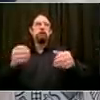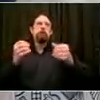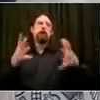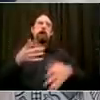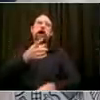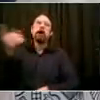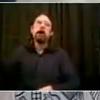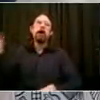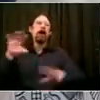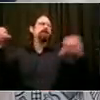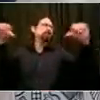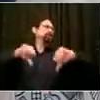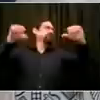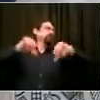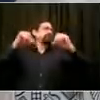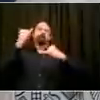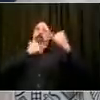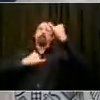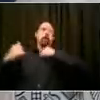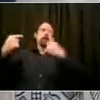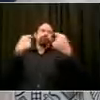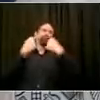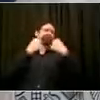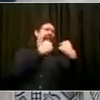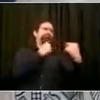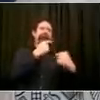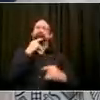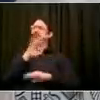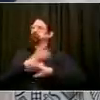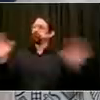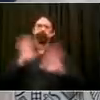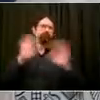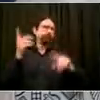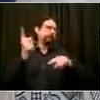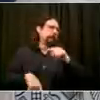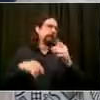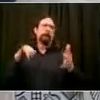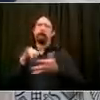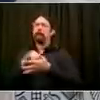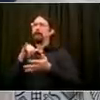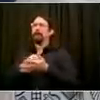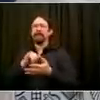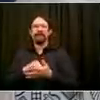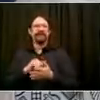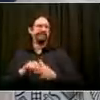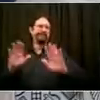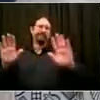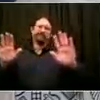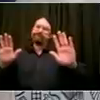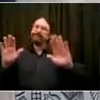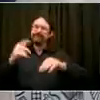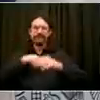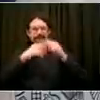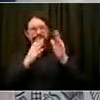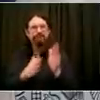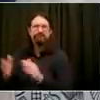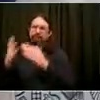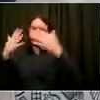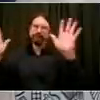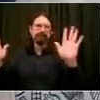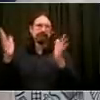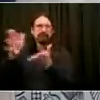these things, the testing. And we'll prove to you that schools can be safe, and we did. Now we see a gathering storm, and we're fighting back